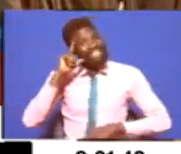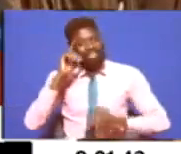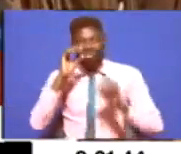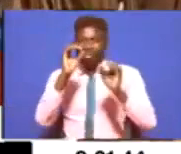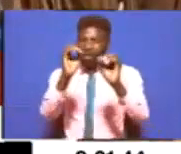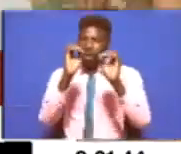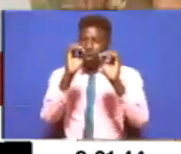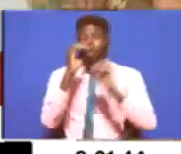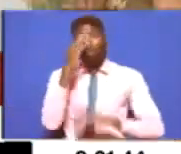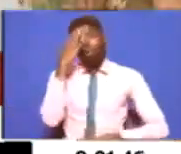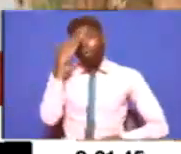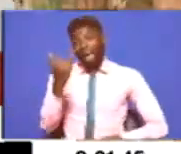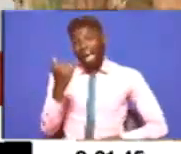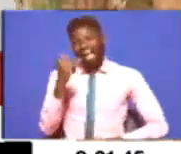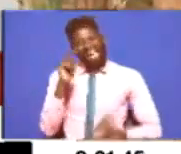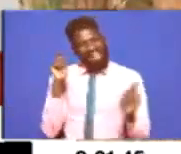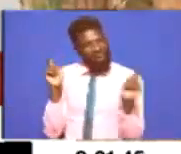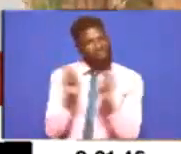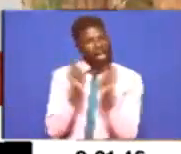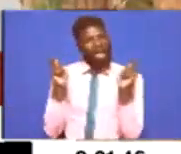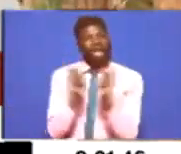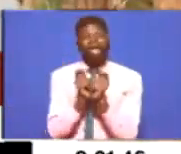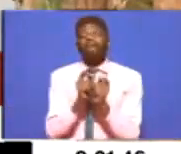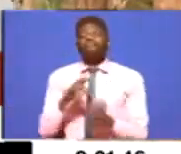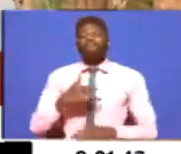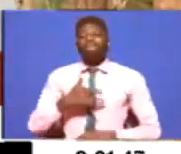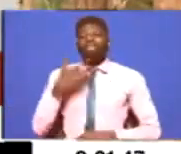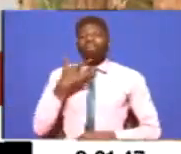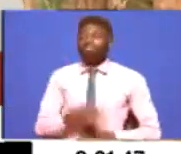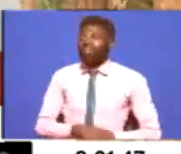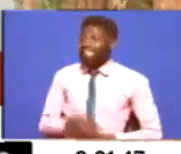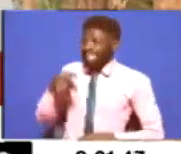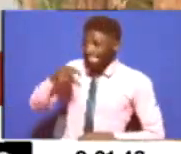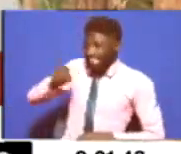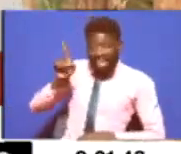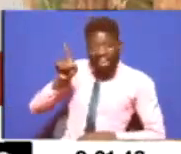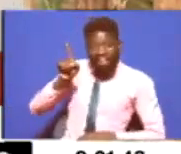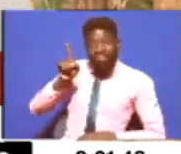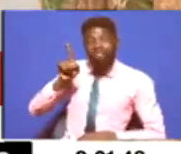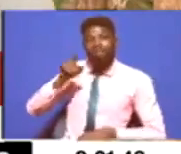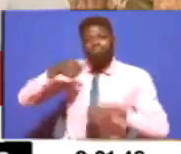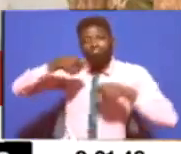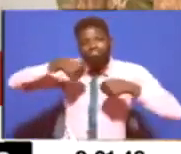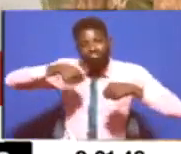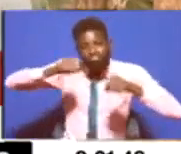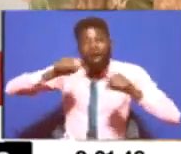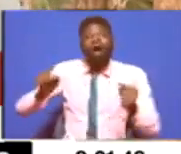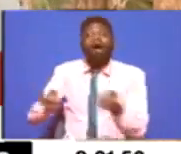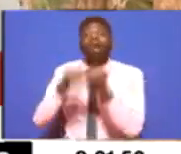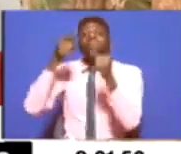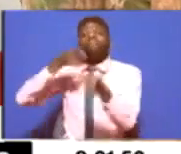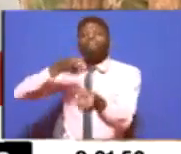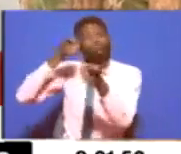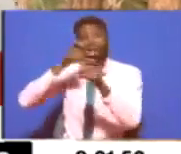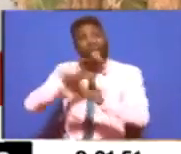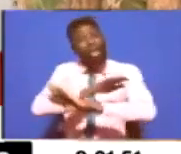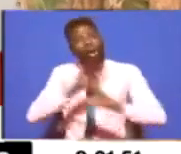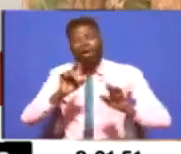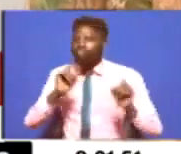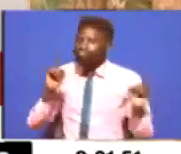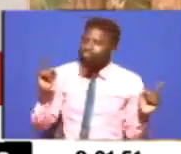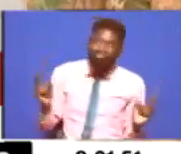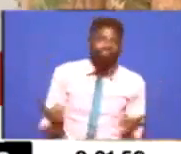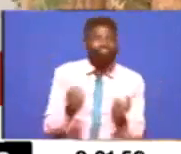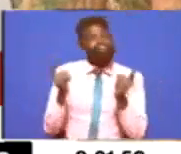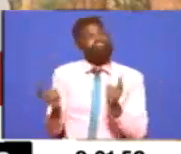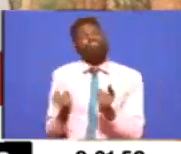uchungu. Na aliwao kama anaendesha pikipiki si ati alikuwa anachunga mbuzi ama ama alikuwa anafanya nini? Alikuwa anasafiri